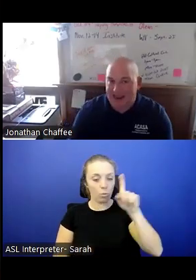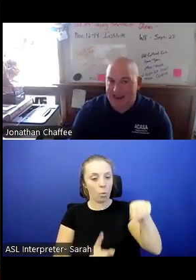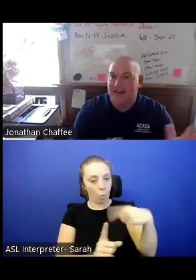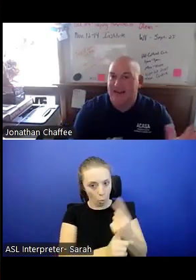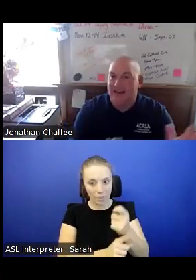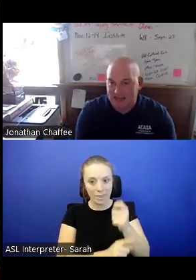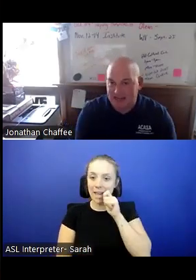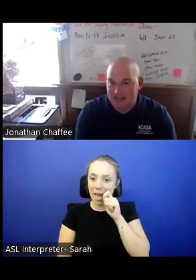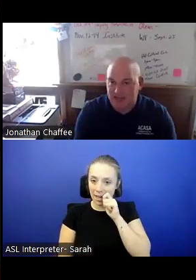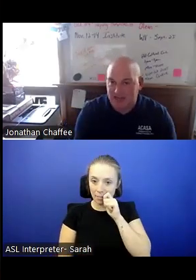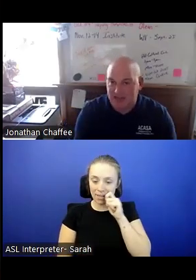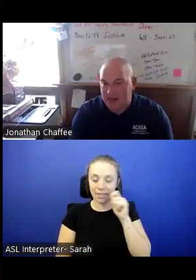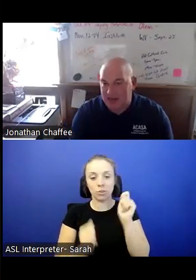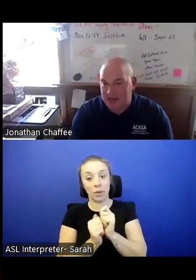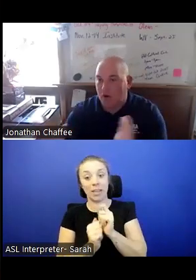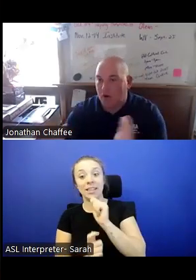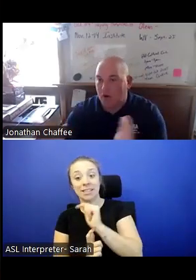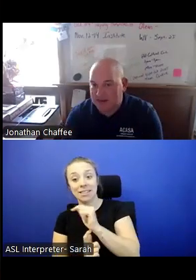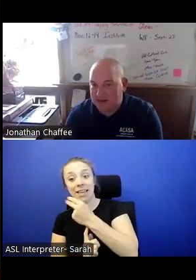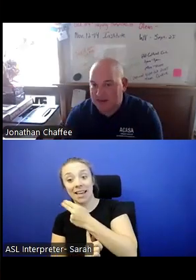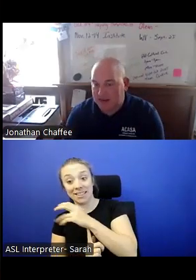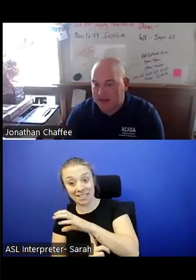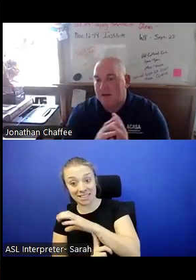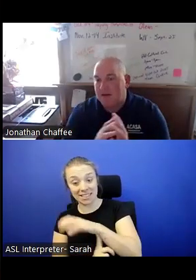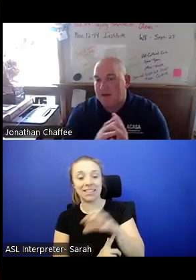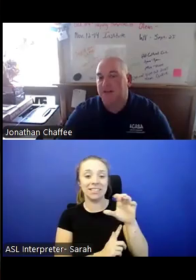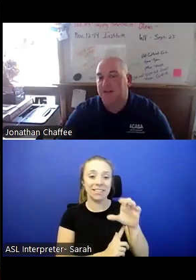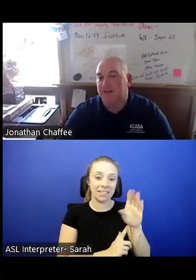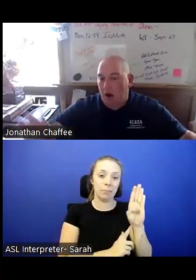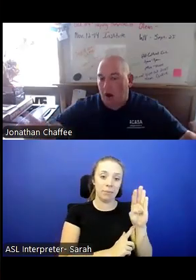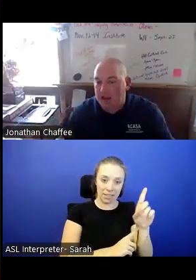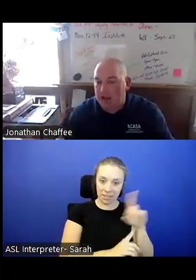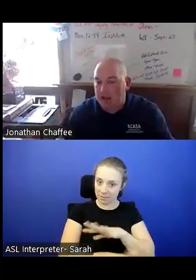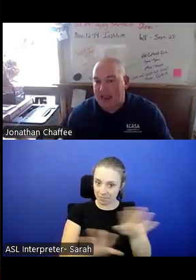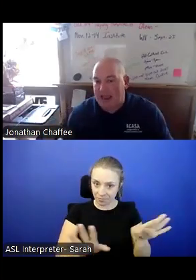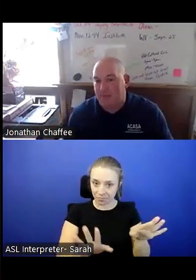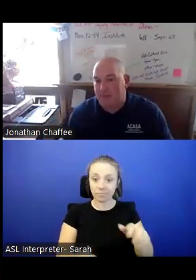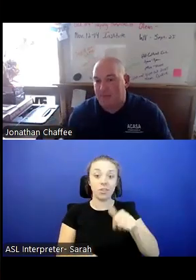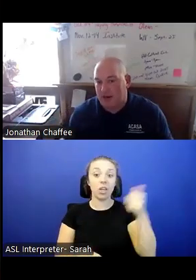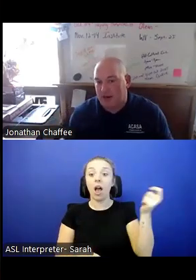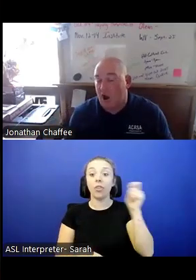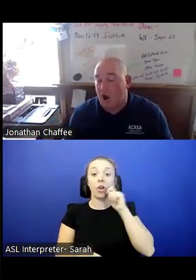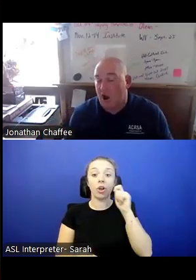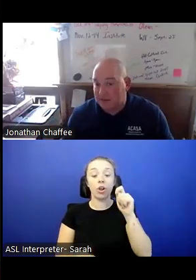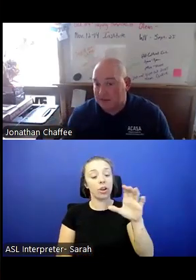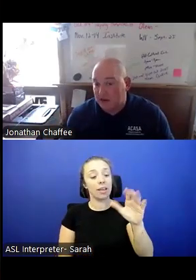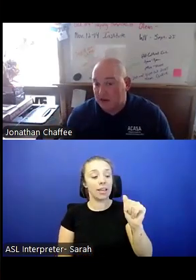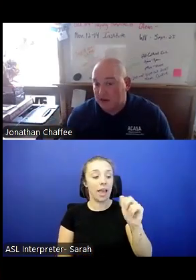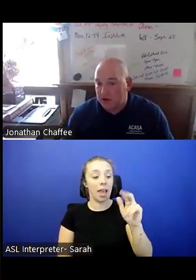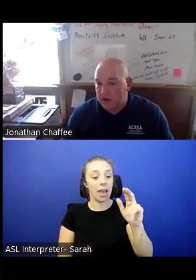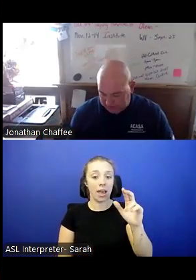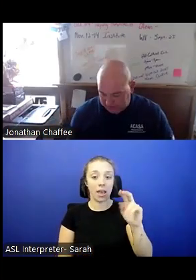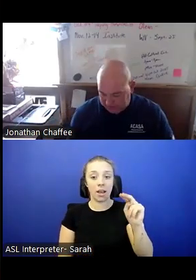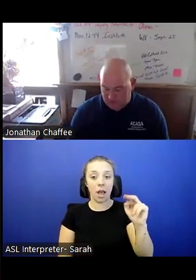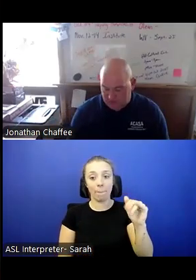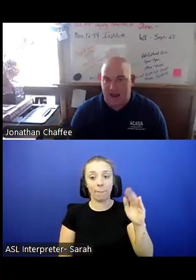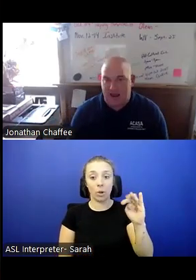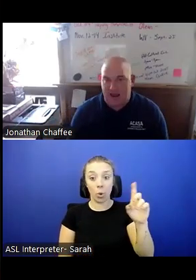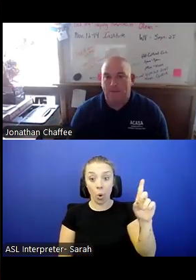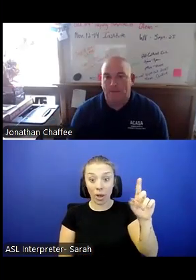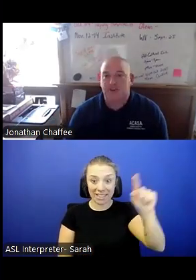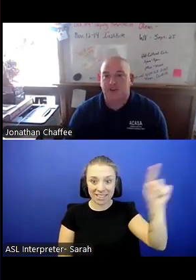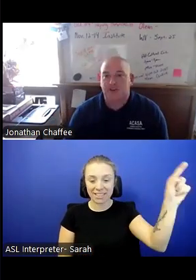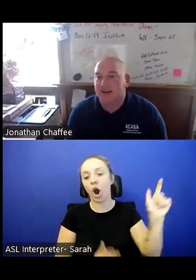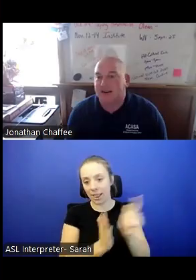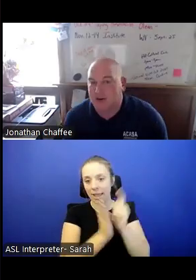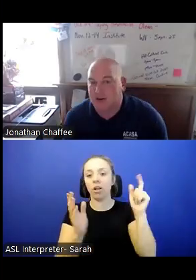that contains either THC or CBD, because all of the other cannabinoids are illegal in New York State right now.